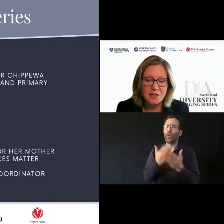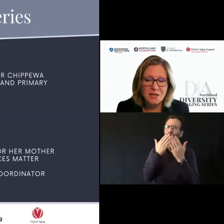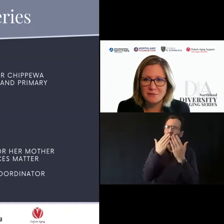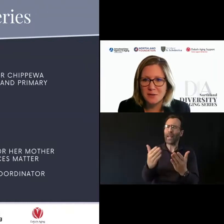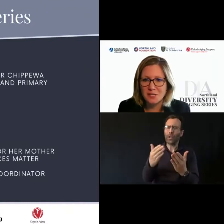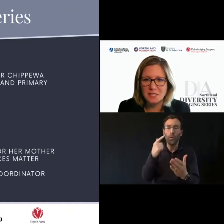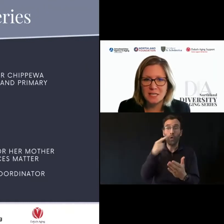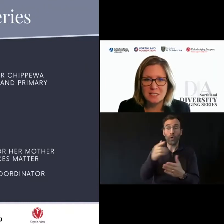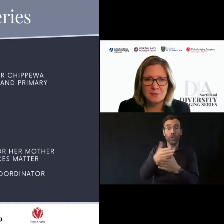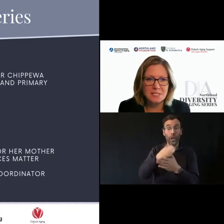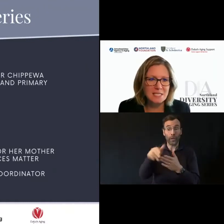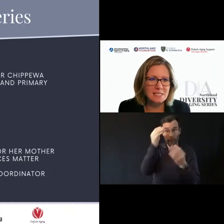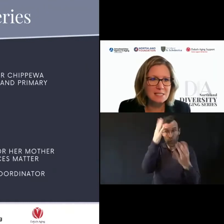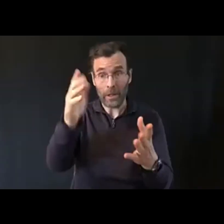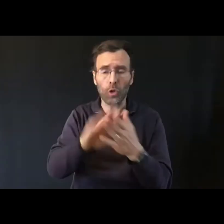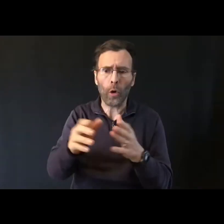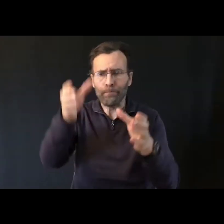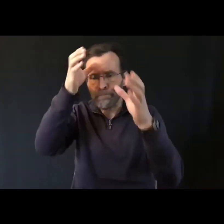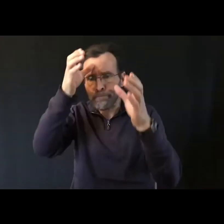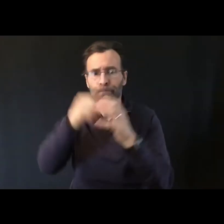your information and expertise.